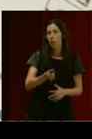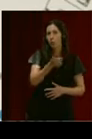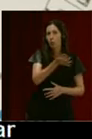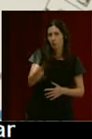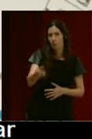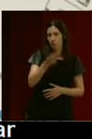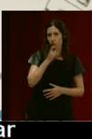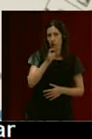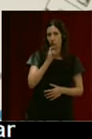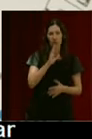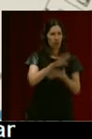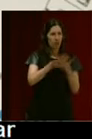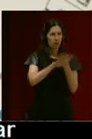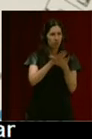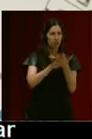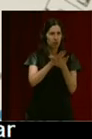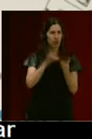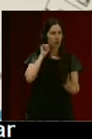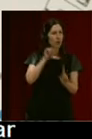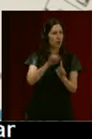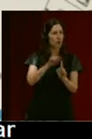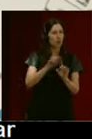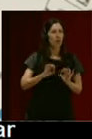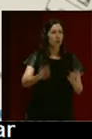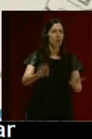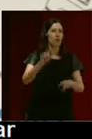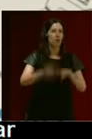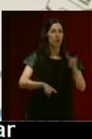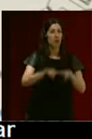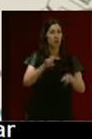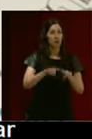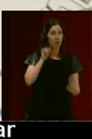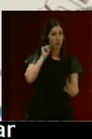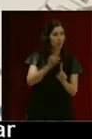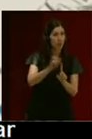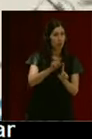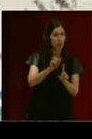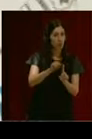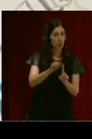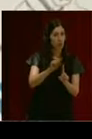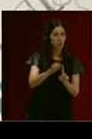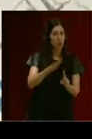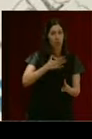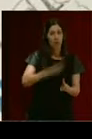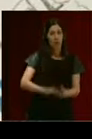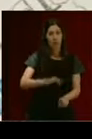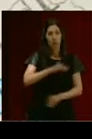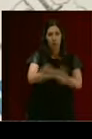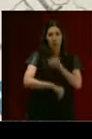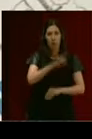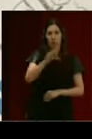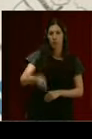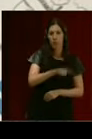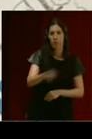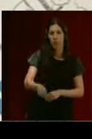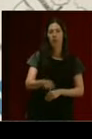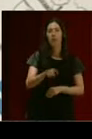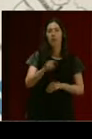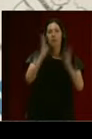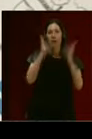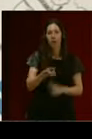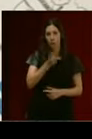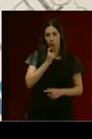delve deeper into how you estimated the accuracy? Were you abiding by a series of objectives,